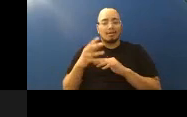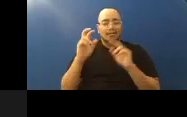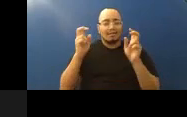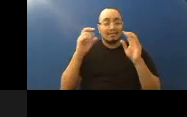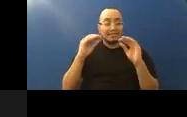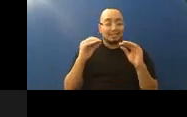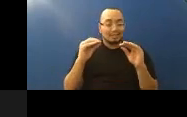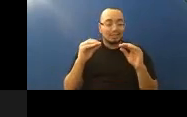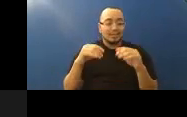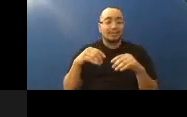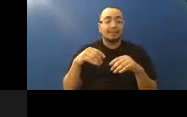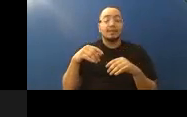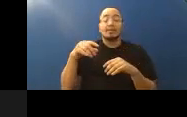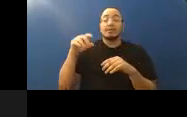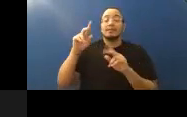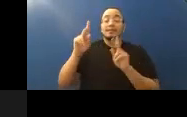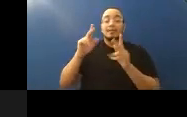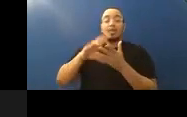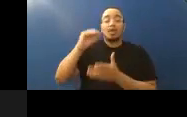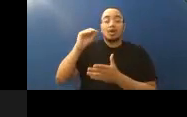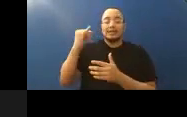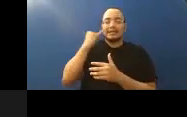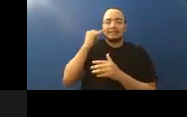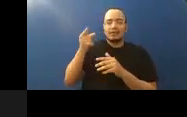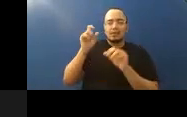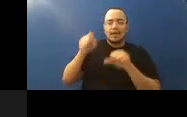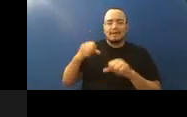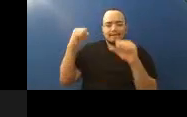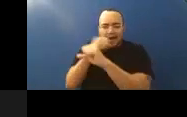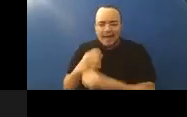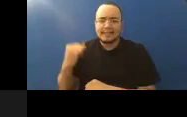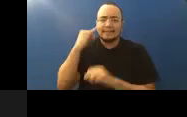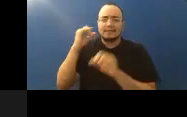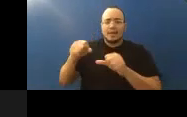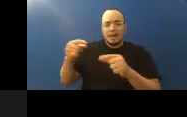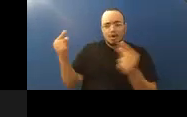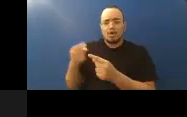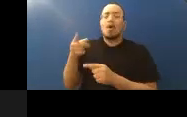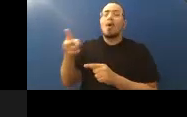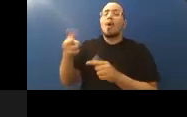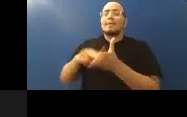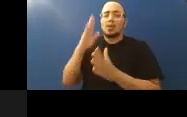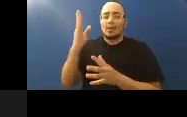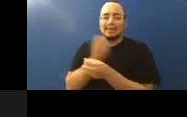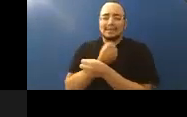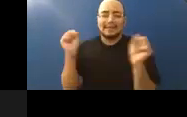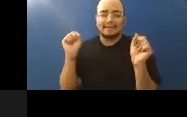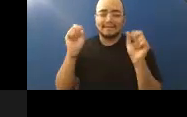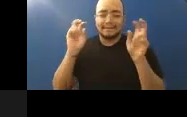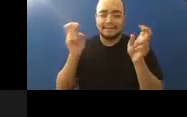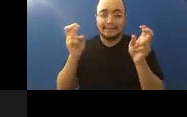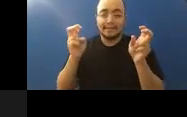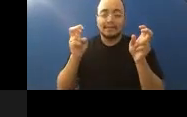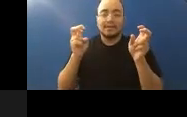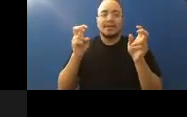is what keeps you safe. And I think that is something that we have to